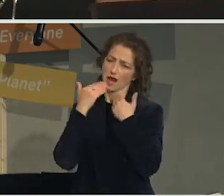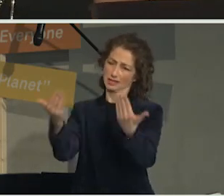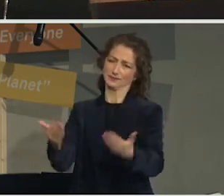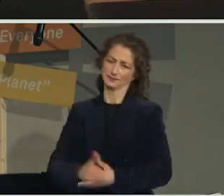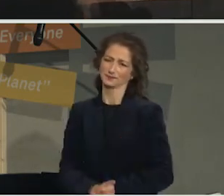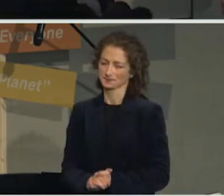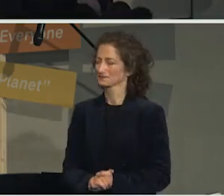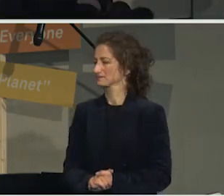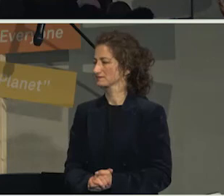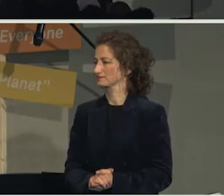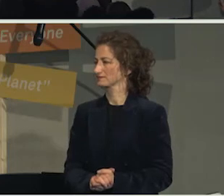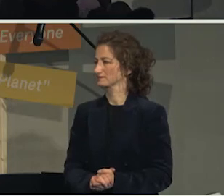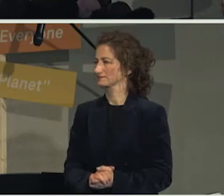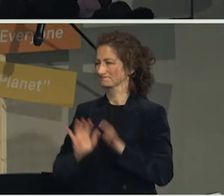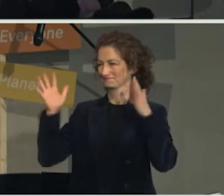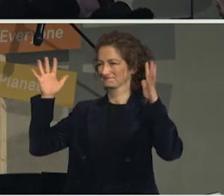Okay.